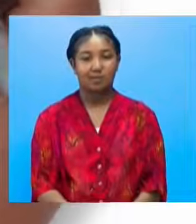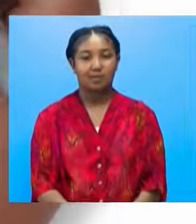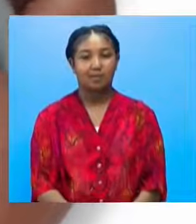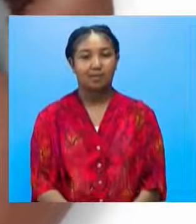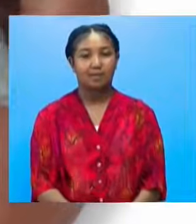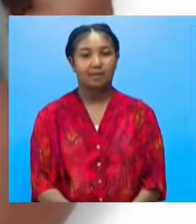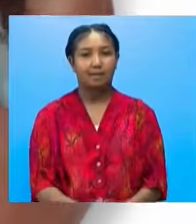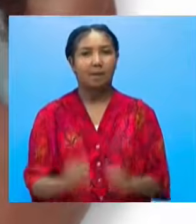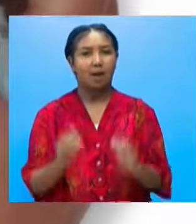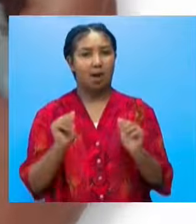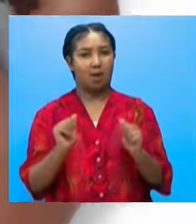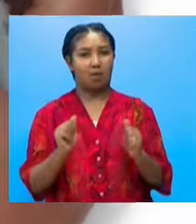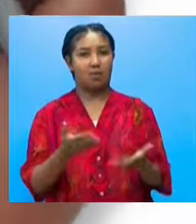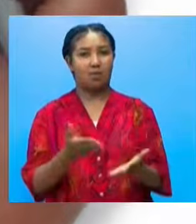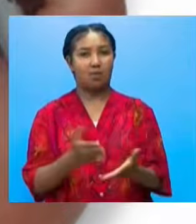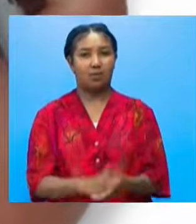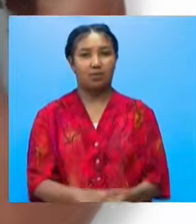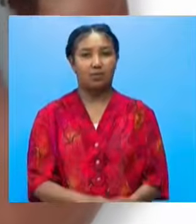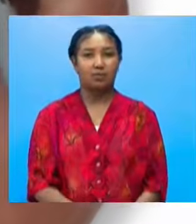How